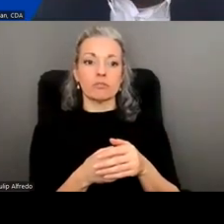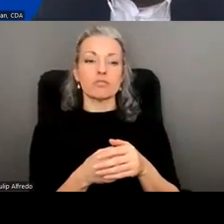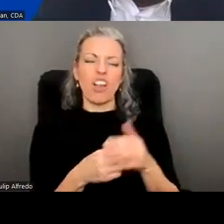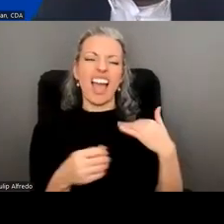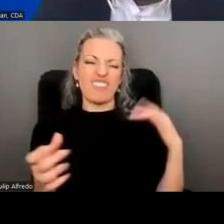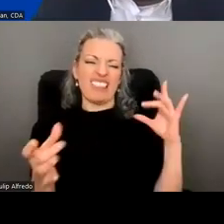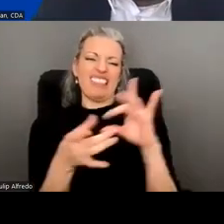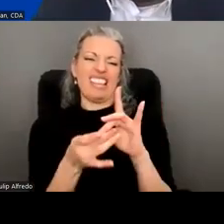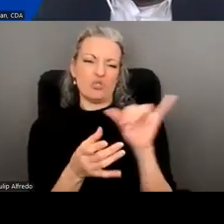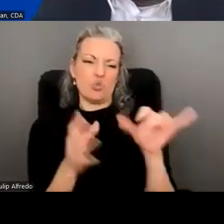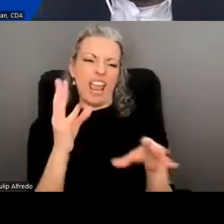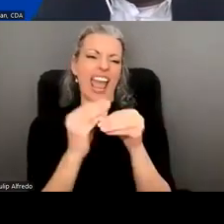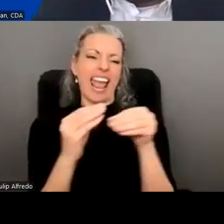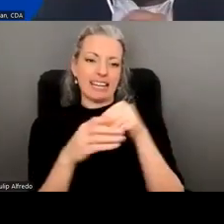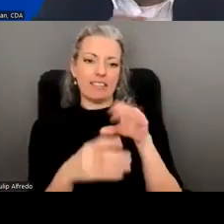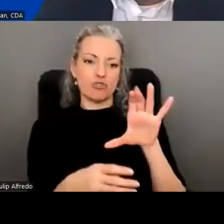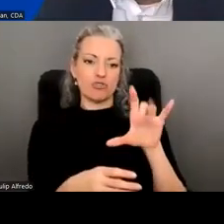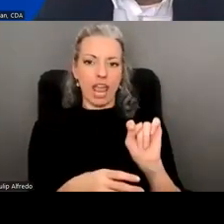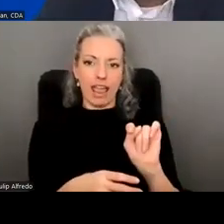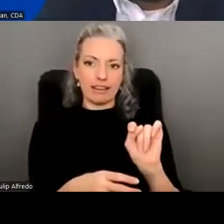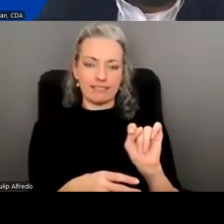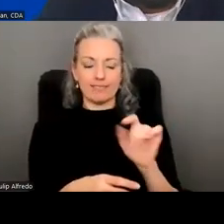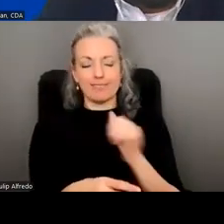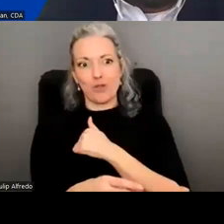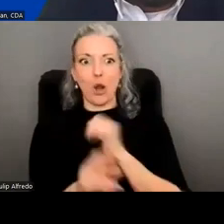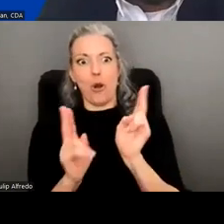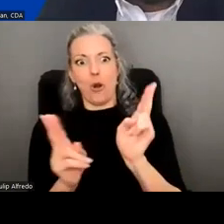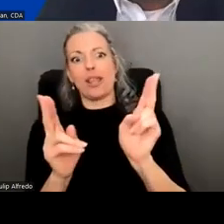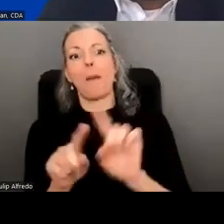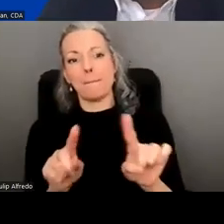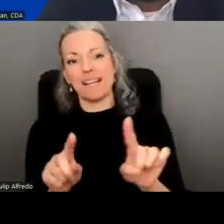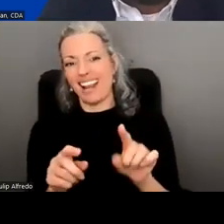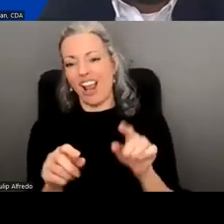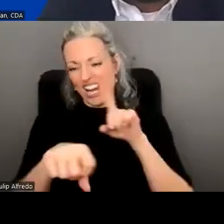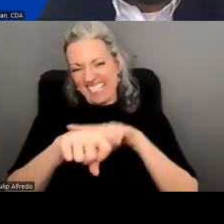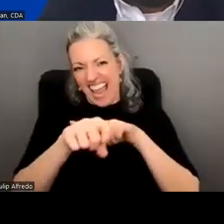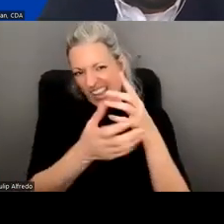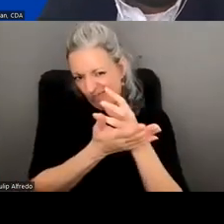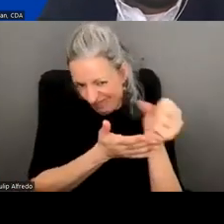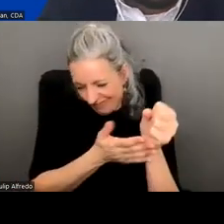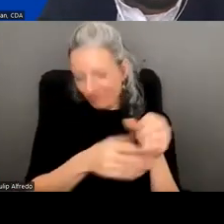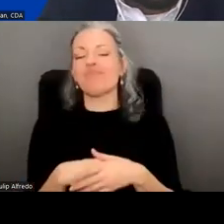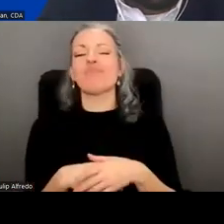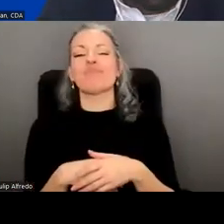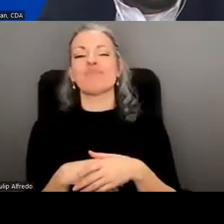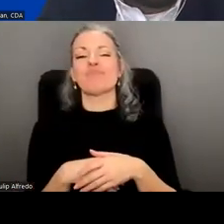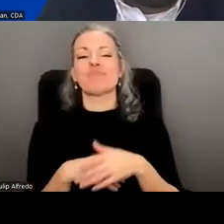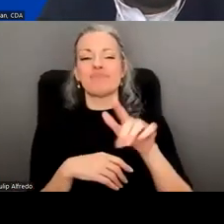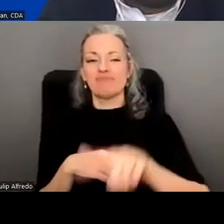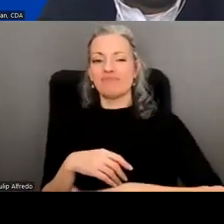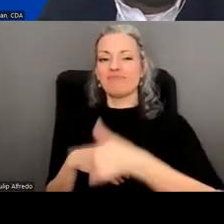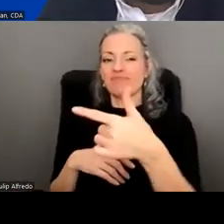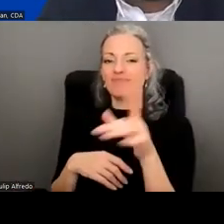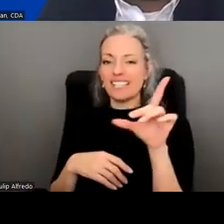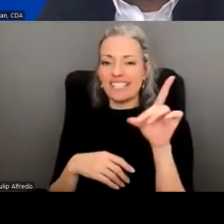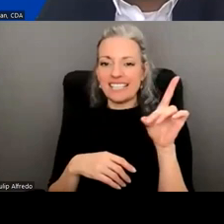chat. Sorry to kind of rush through that, but we're kind of running short on time. So with that, I want to hand it over to David. So David